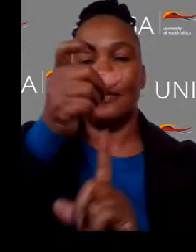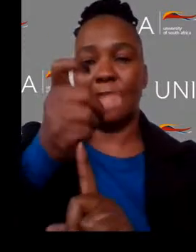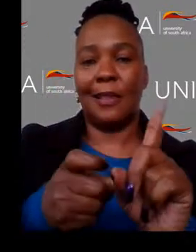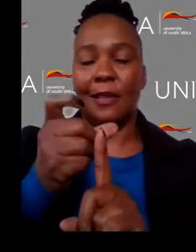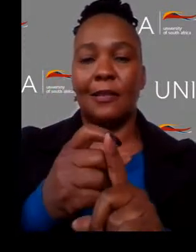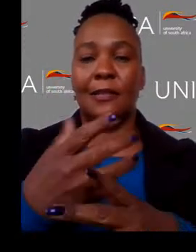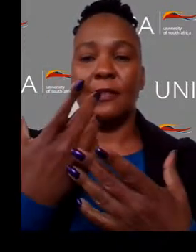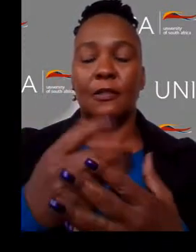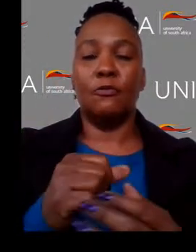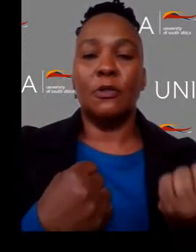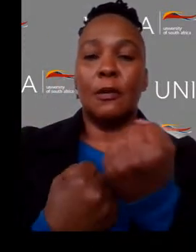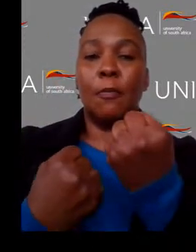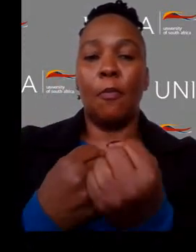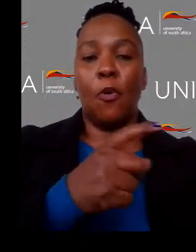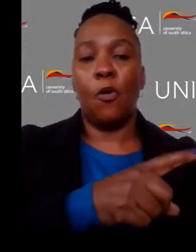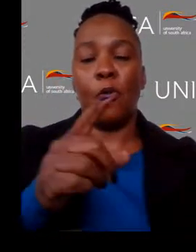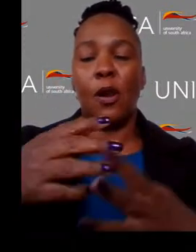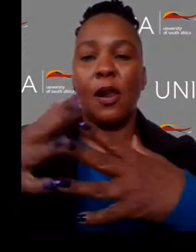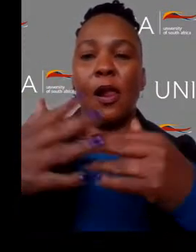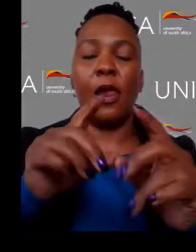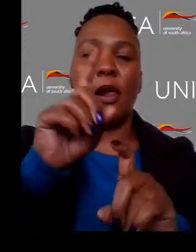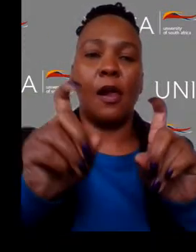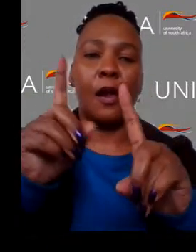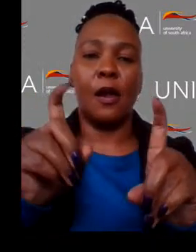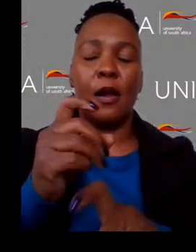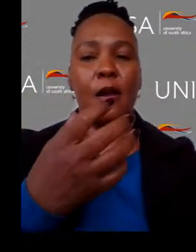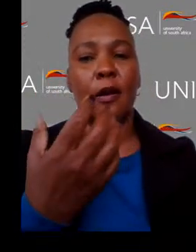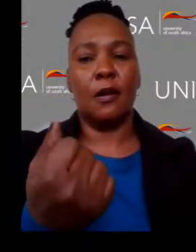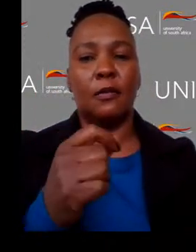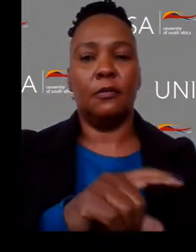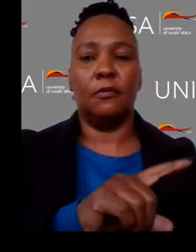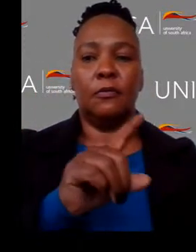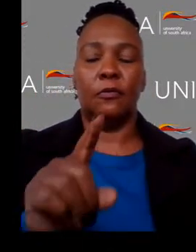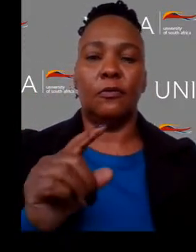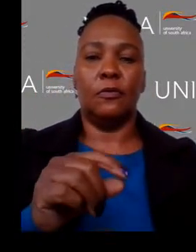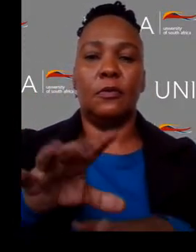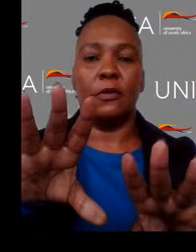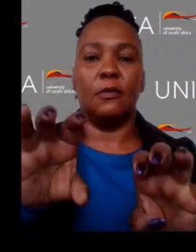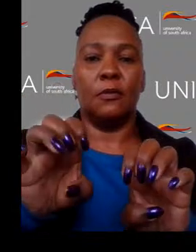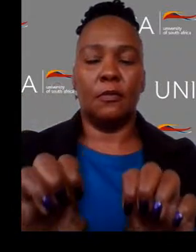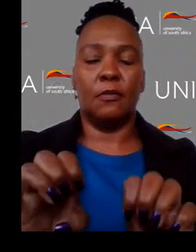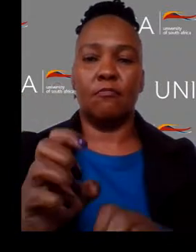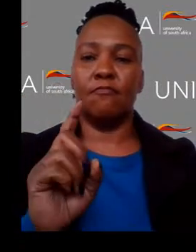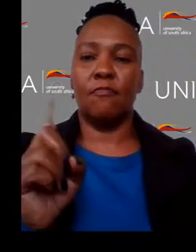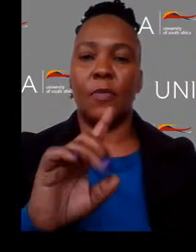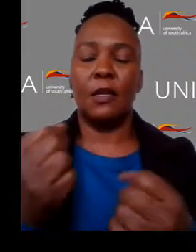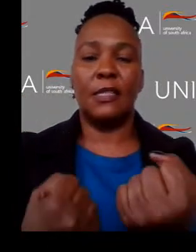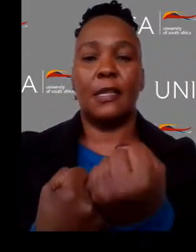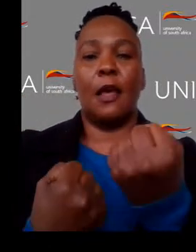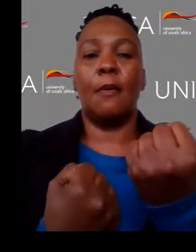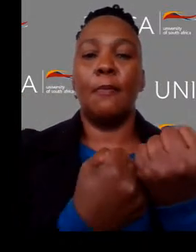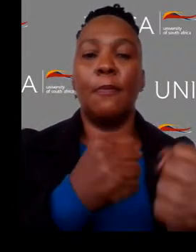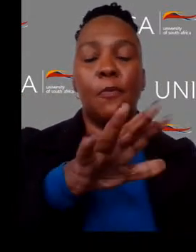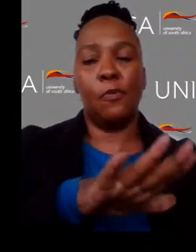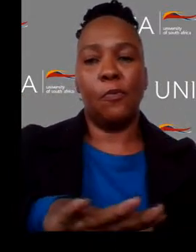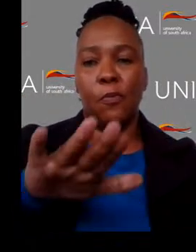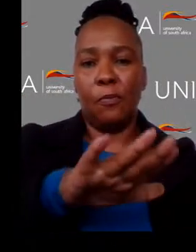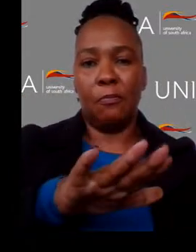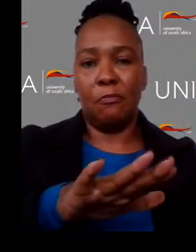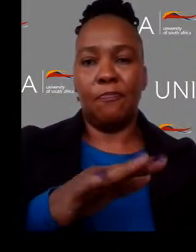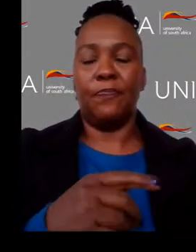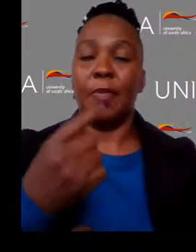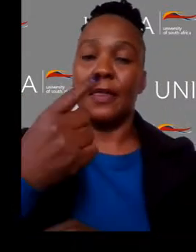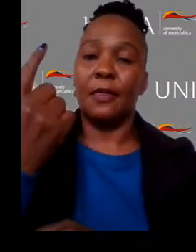well with any questions that you have regarding the exams on the support platform. So